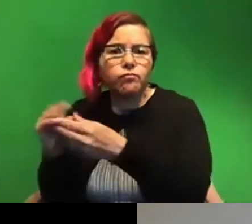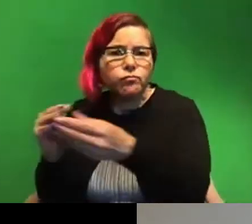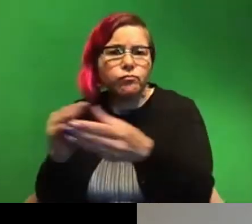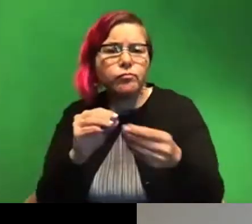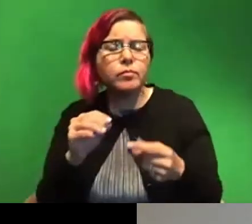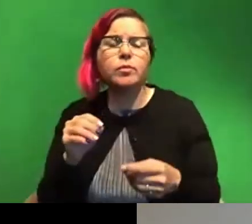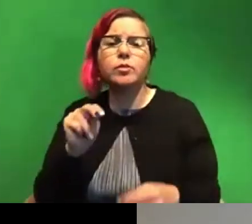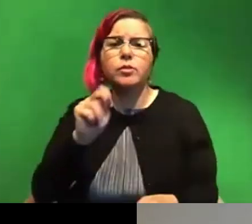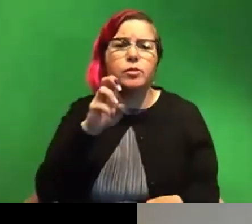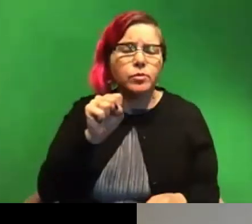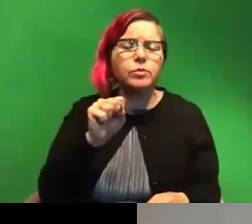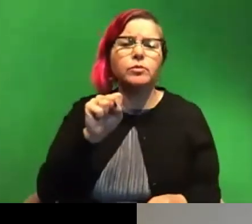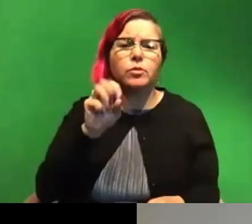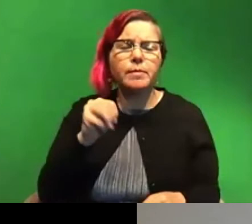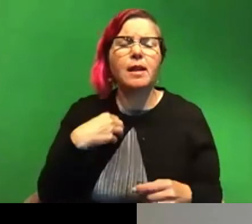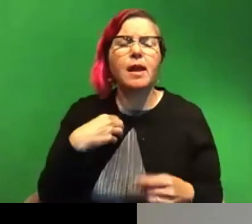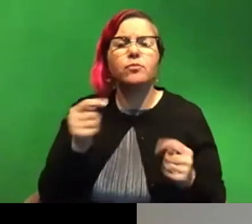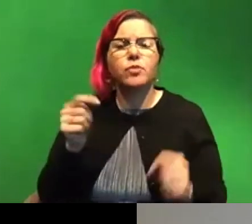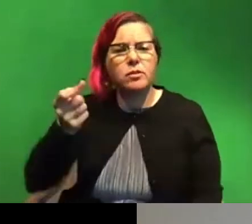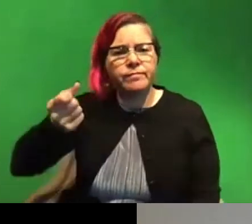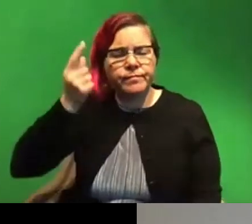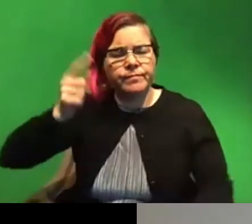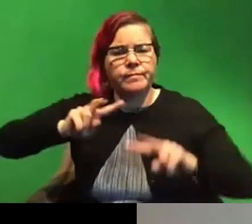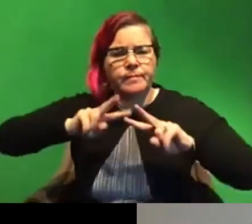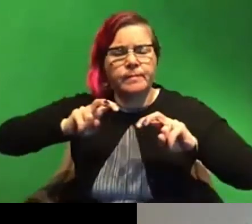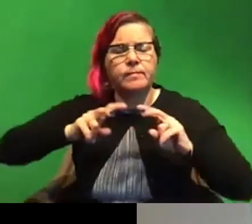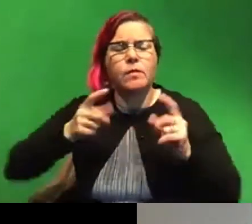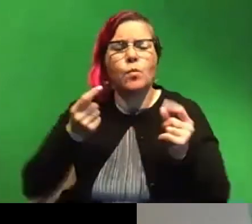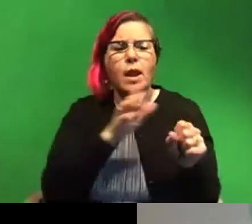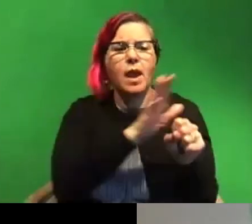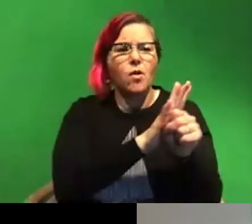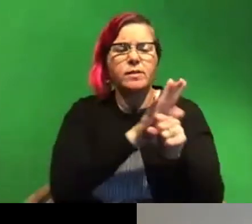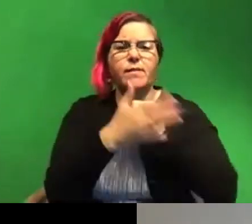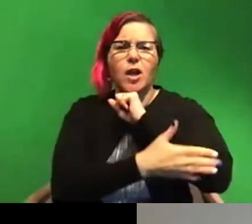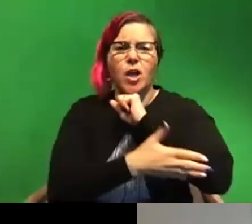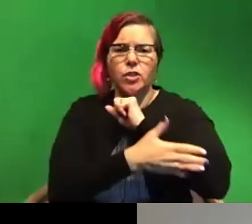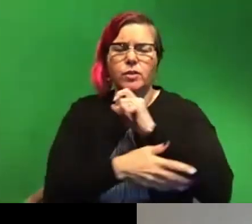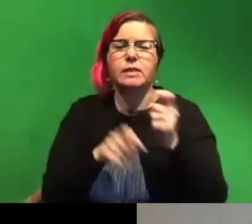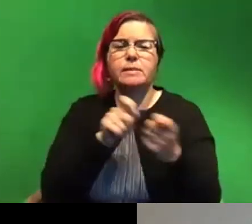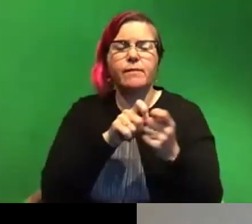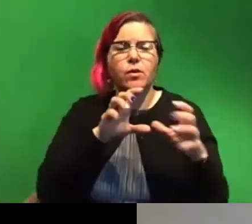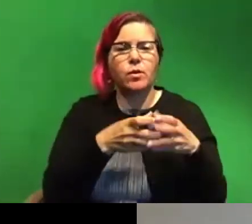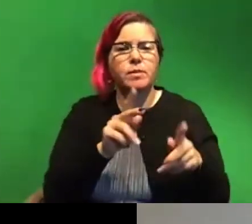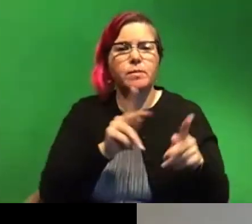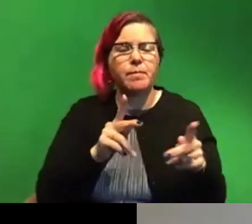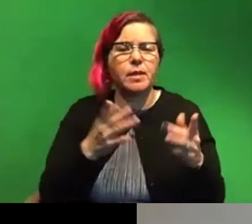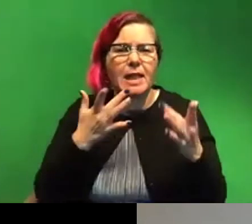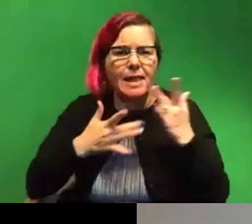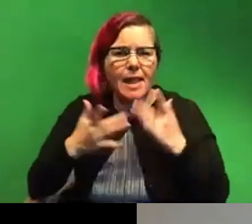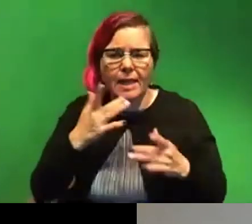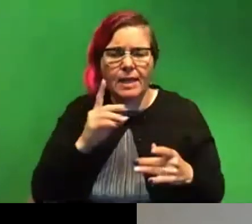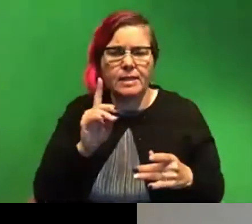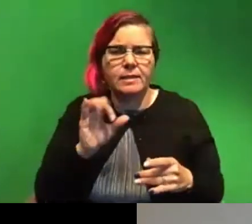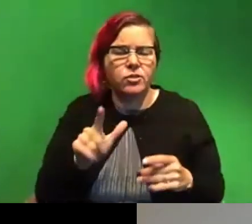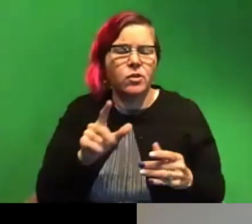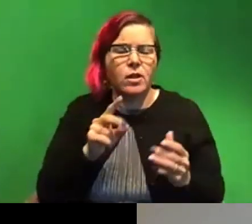news or social media, because I'm trying to understand what areas of the country and what specific groups of people are lacking in digital literacy, so